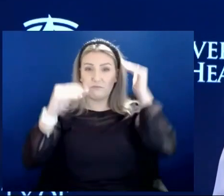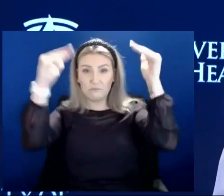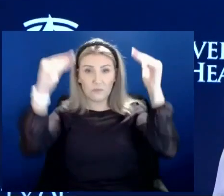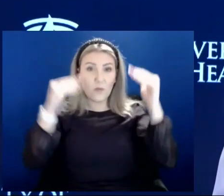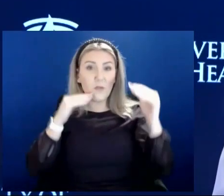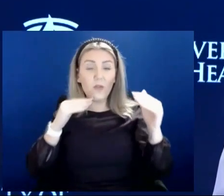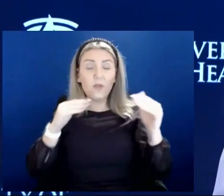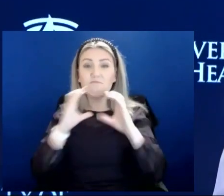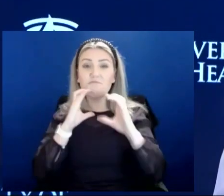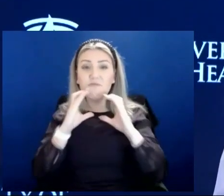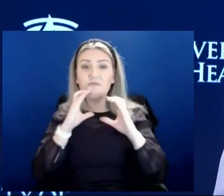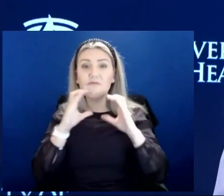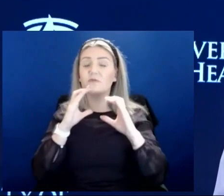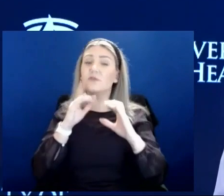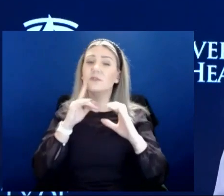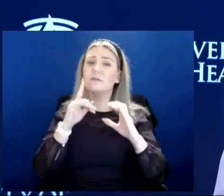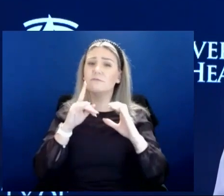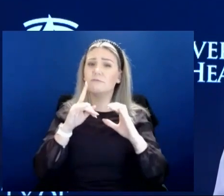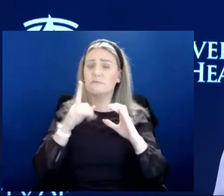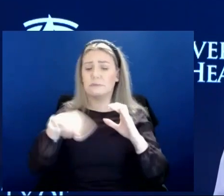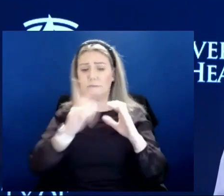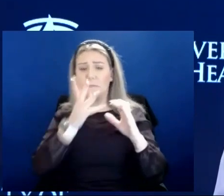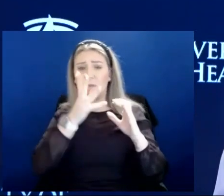have to make sure that you're